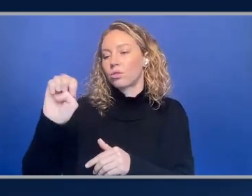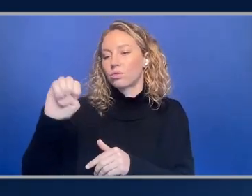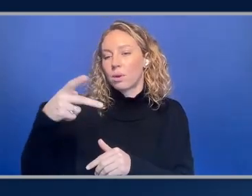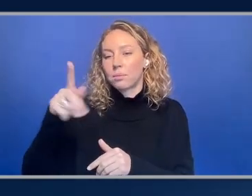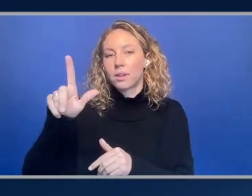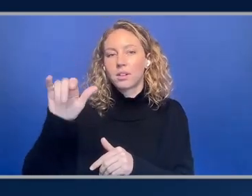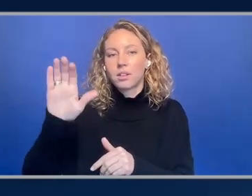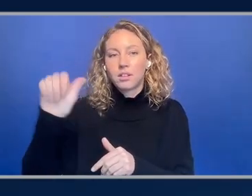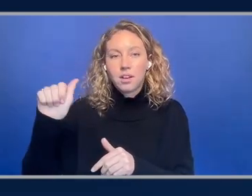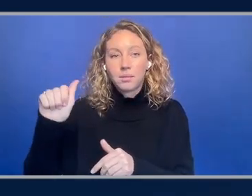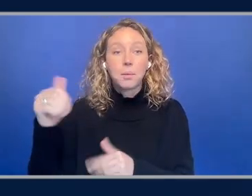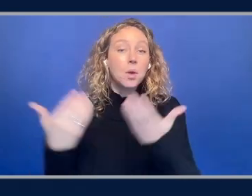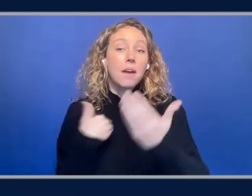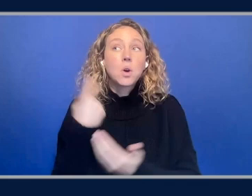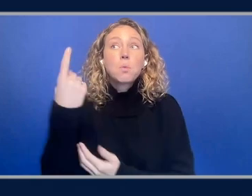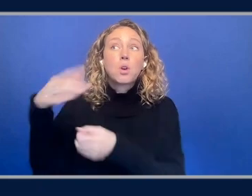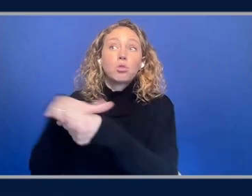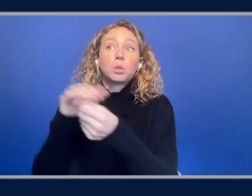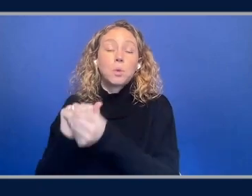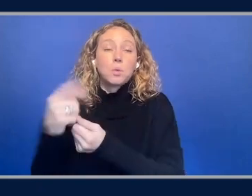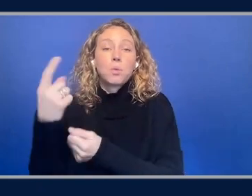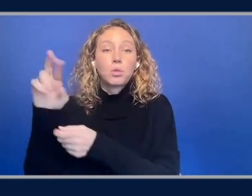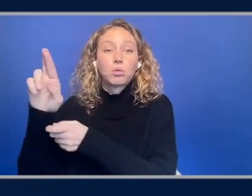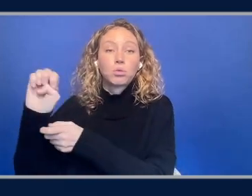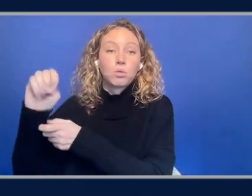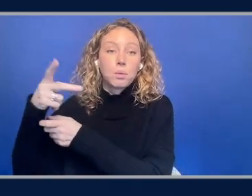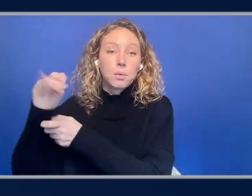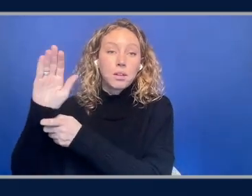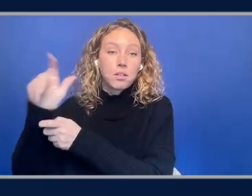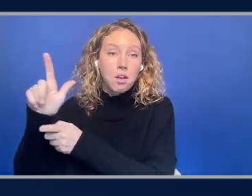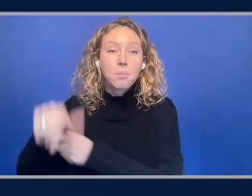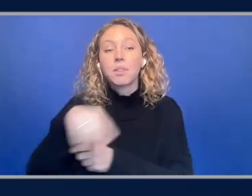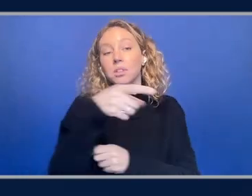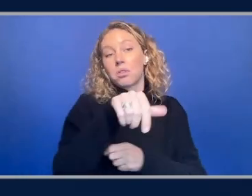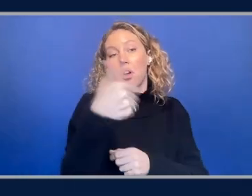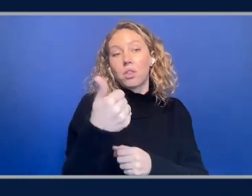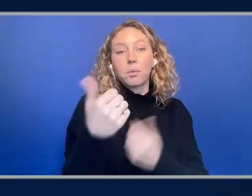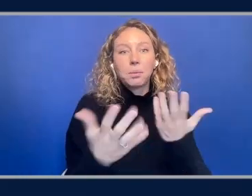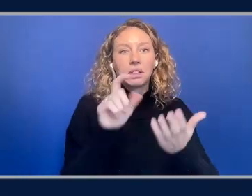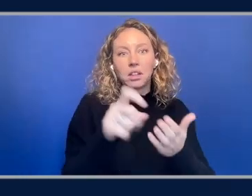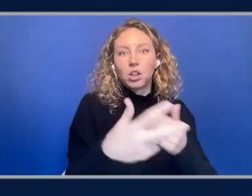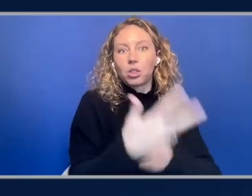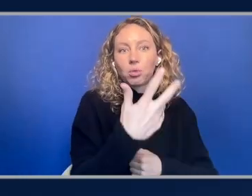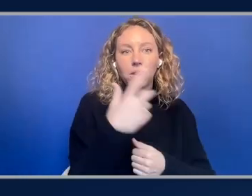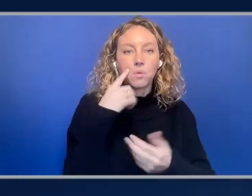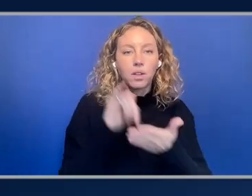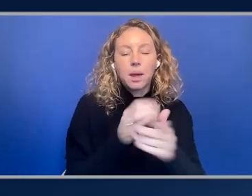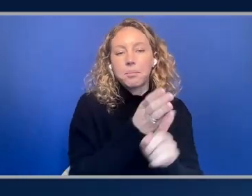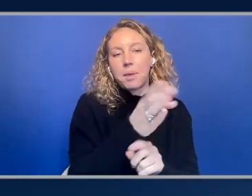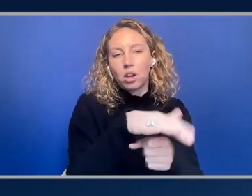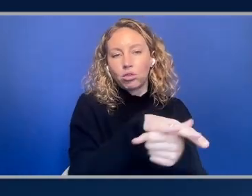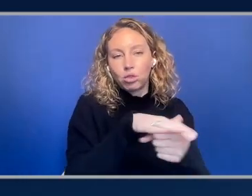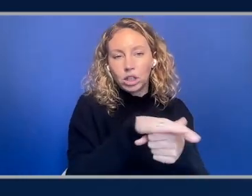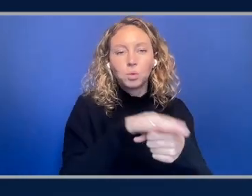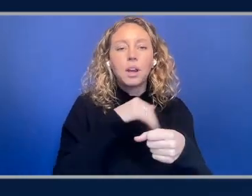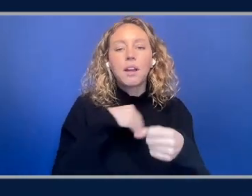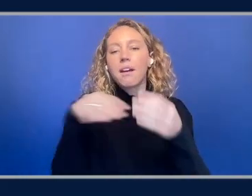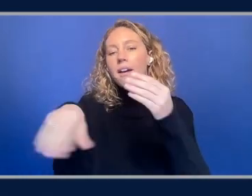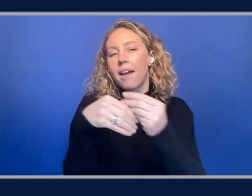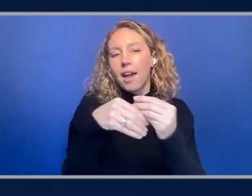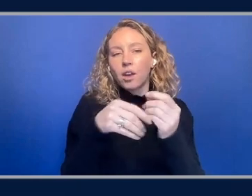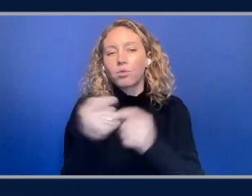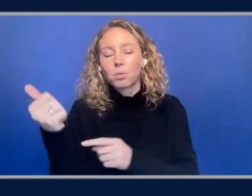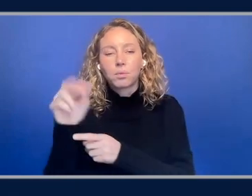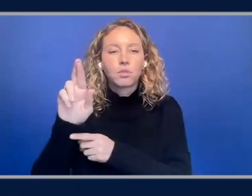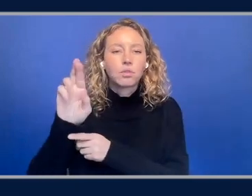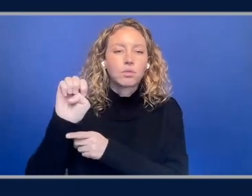region with one replica, but maybe your workload requires a lot of read throughput, so you will need like 3 replicas in your main region, and you can add and remove replica independently. Yeah. That's a